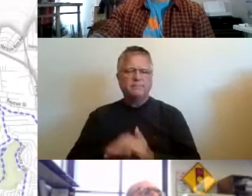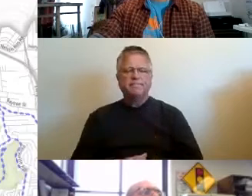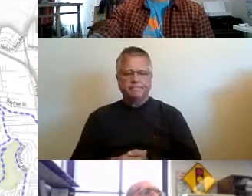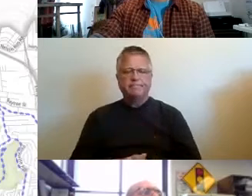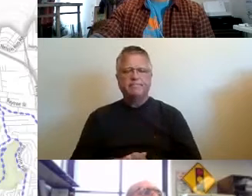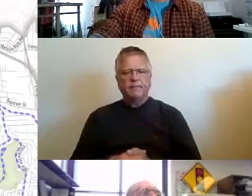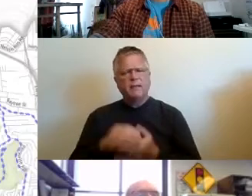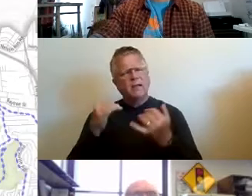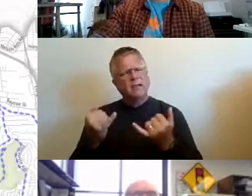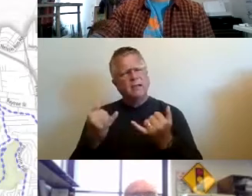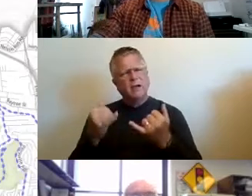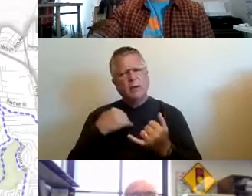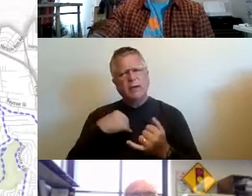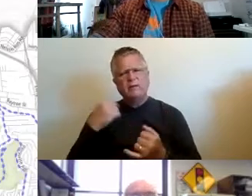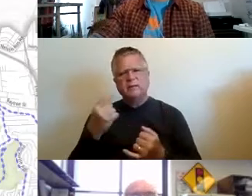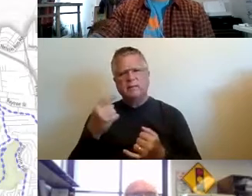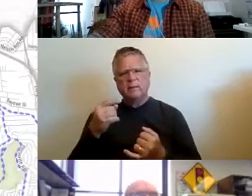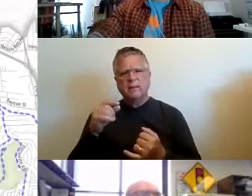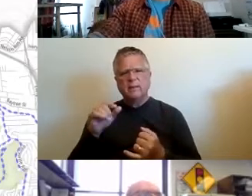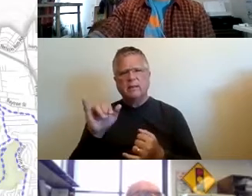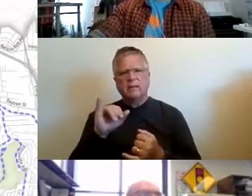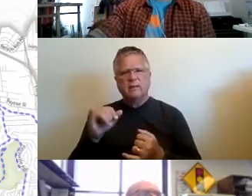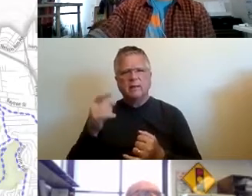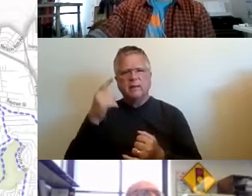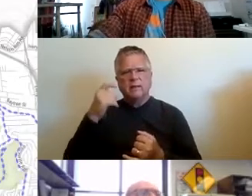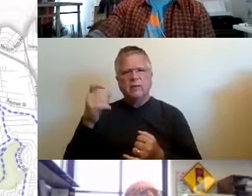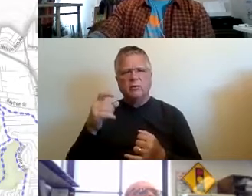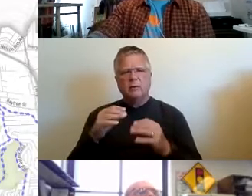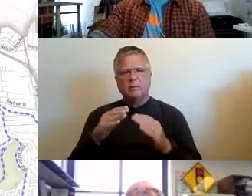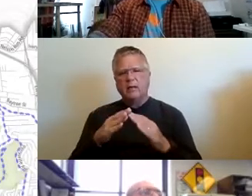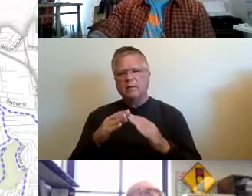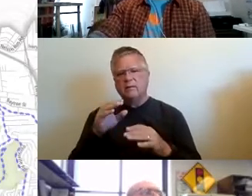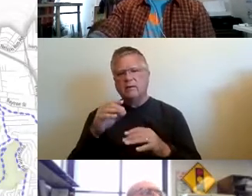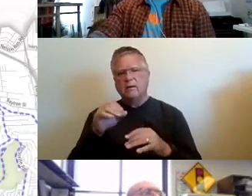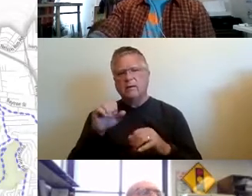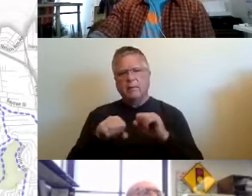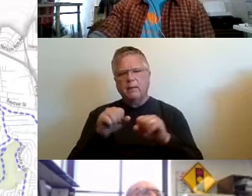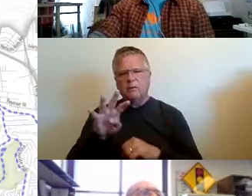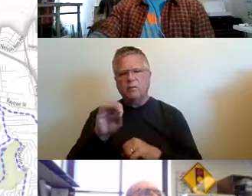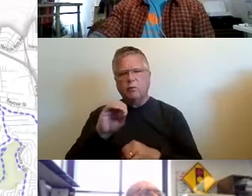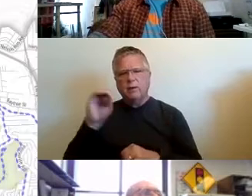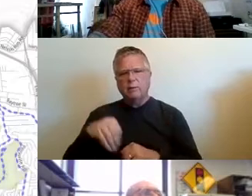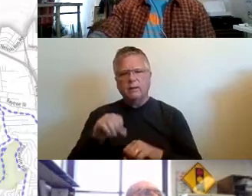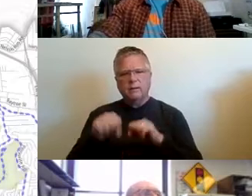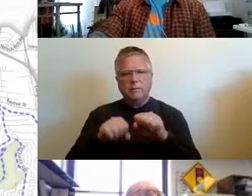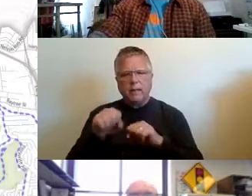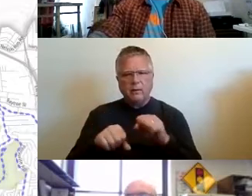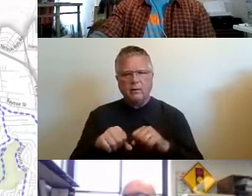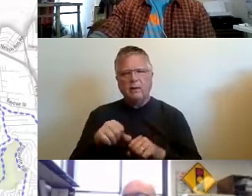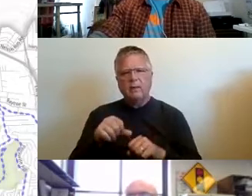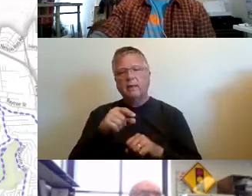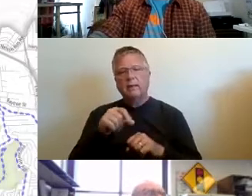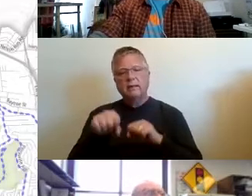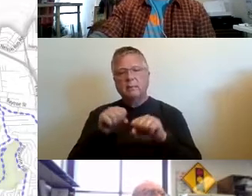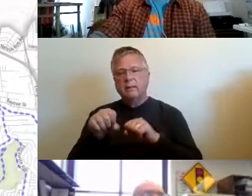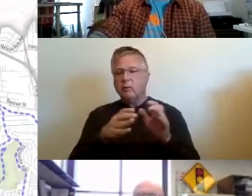moment, we have something around 93 miles of bike infrastructure, where 40% of them are bike lane. This Bike Plus plan is